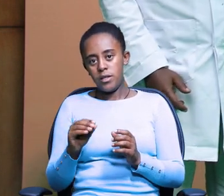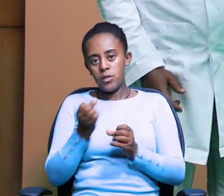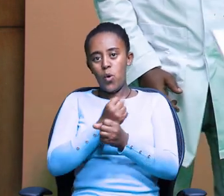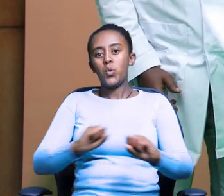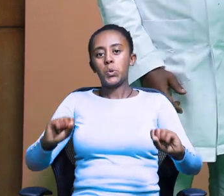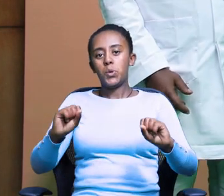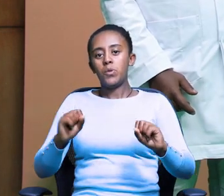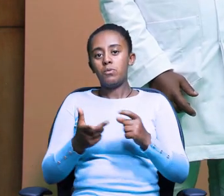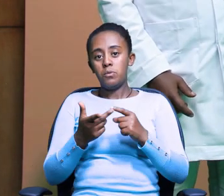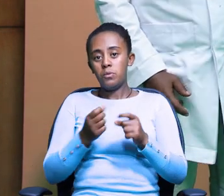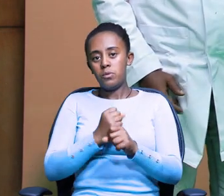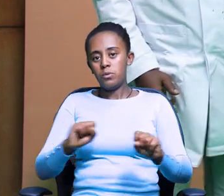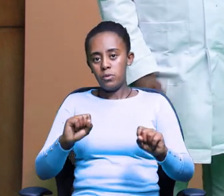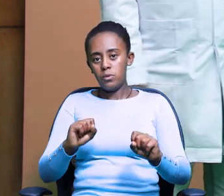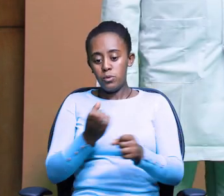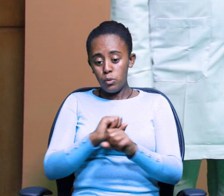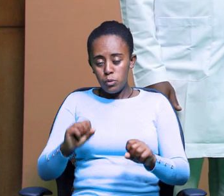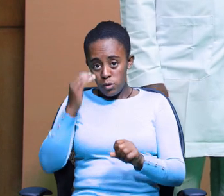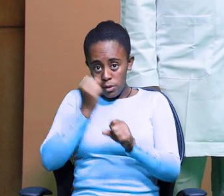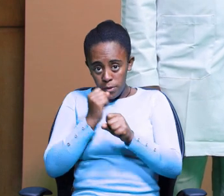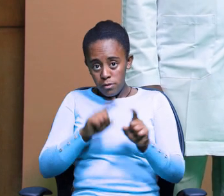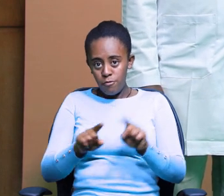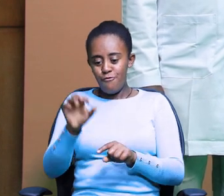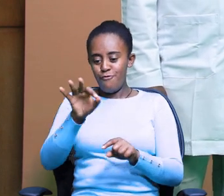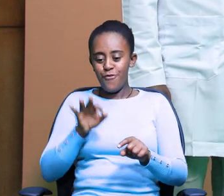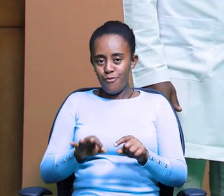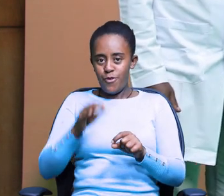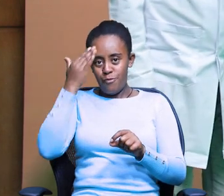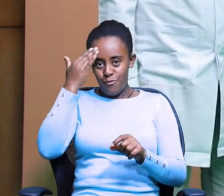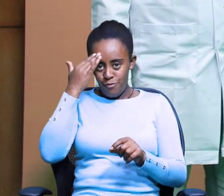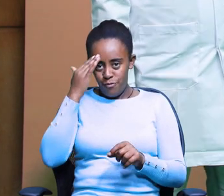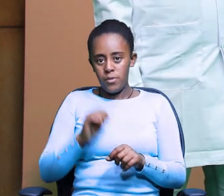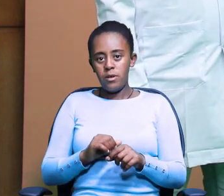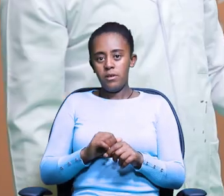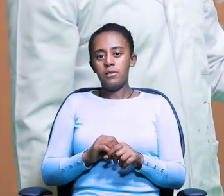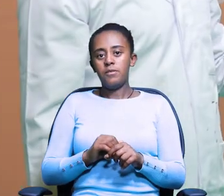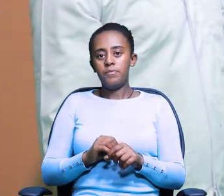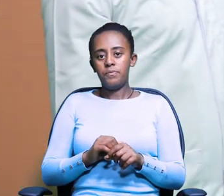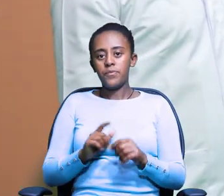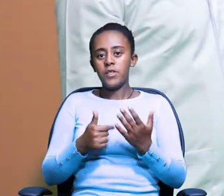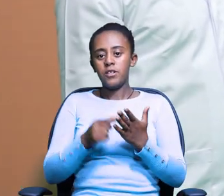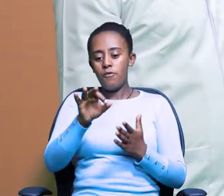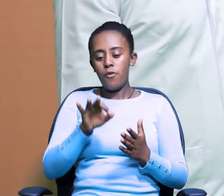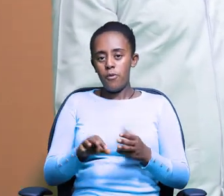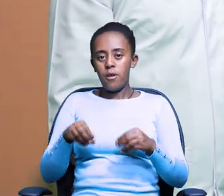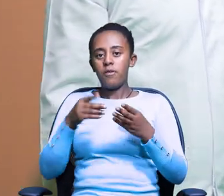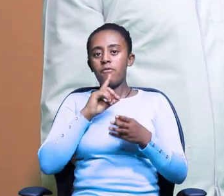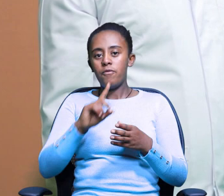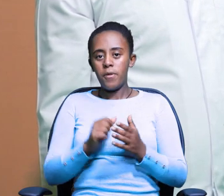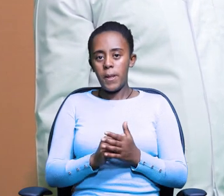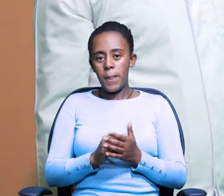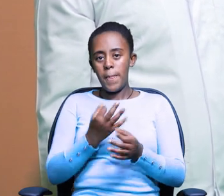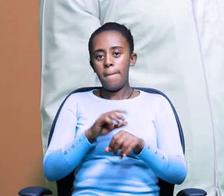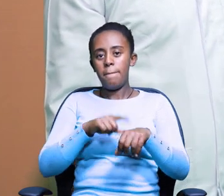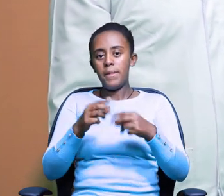To do the solution, you should have to know the formula. You should have to know the formula. This formula is given by permittivity of